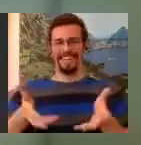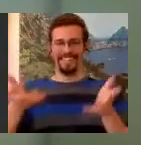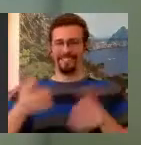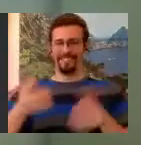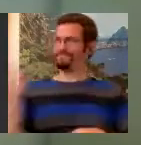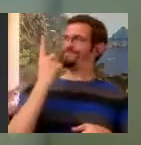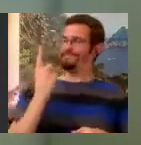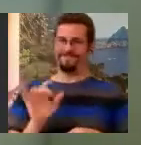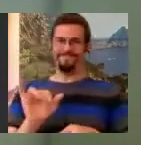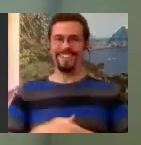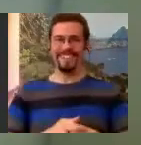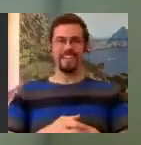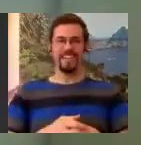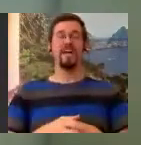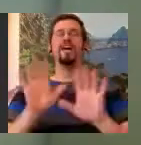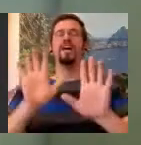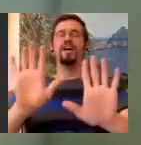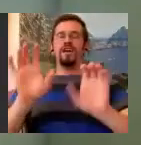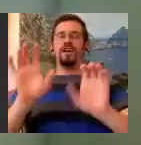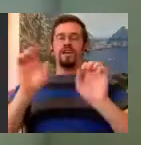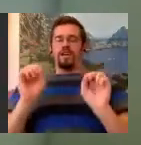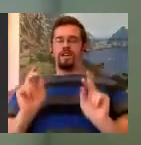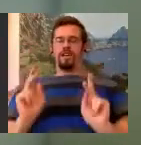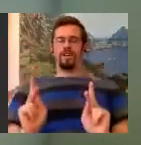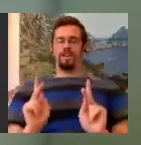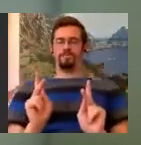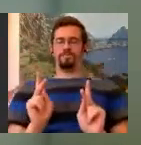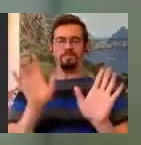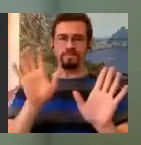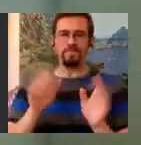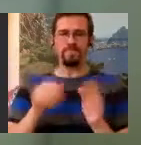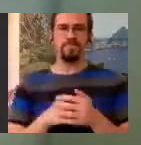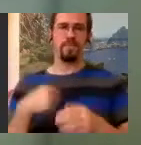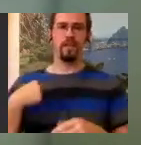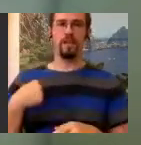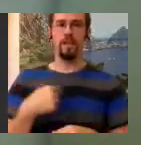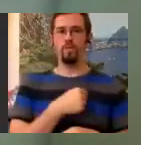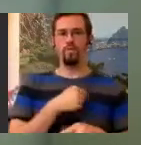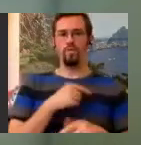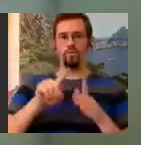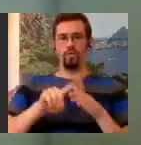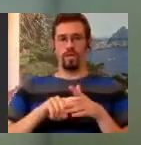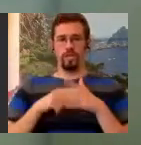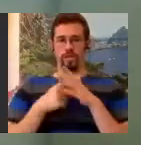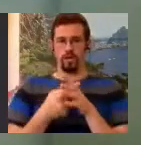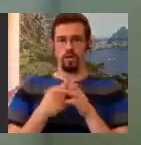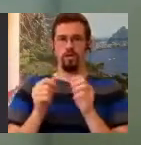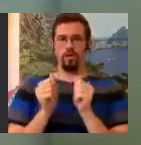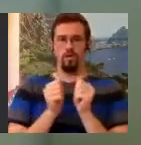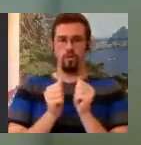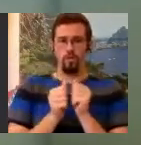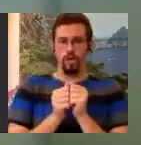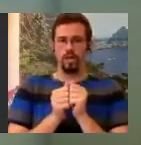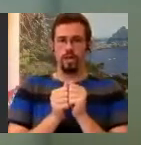Okay, so we started from the basic requirements for